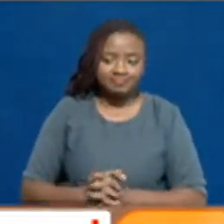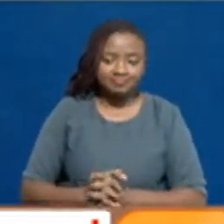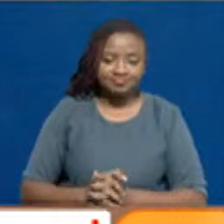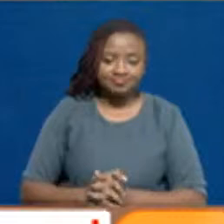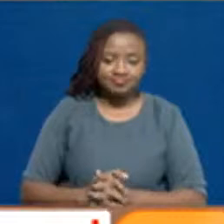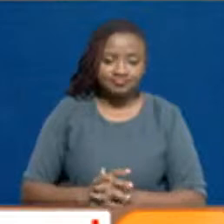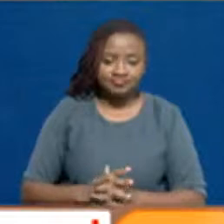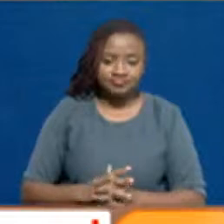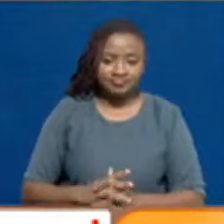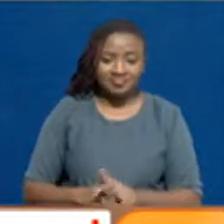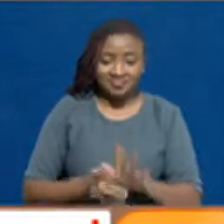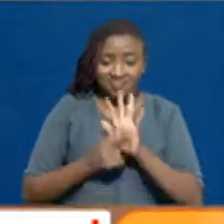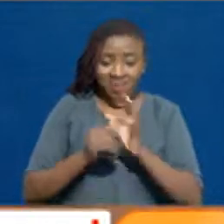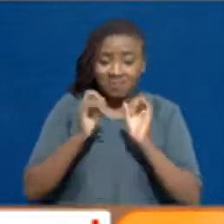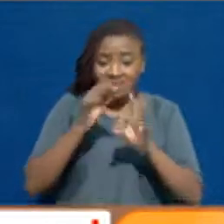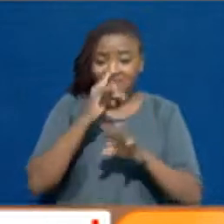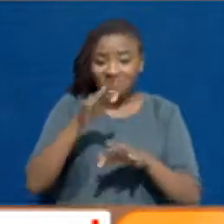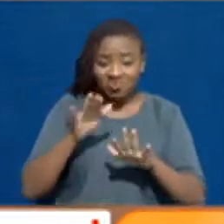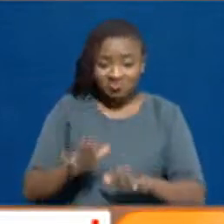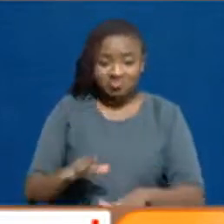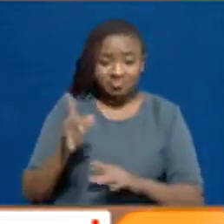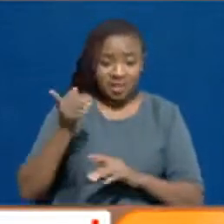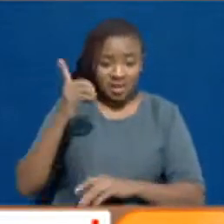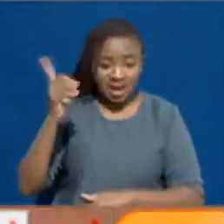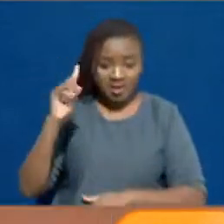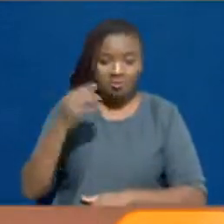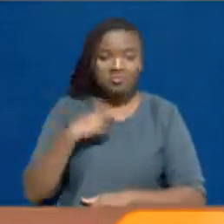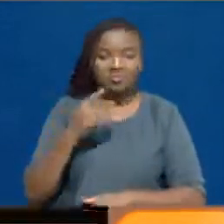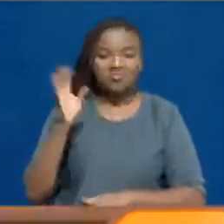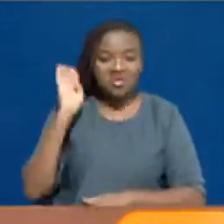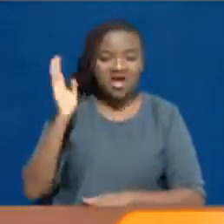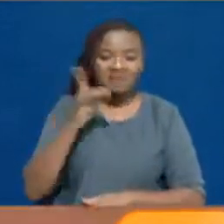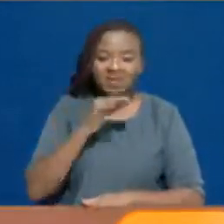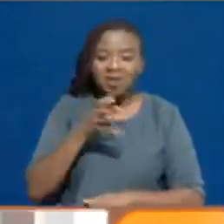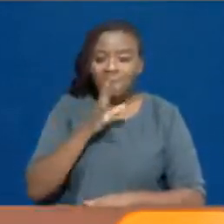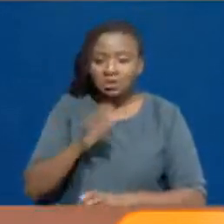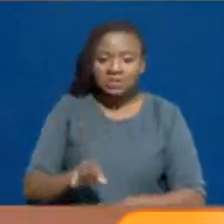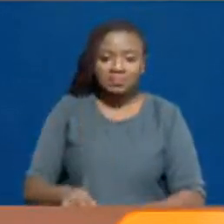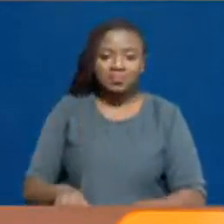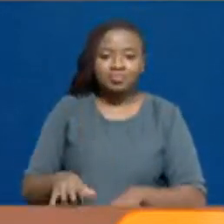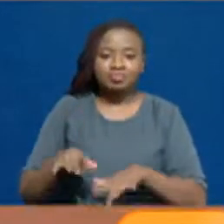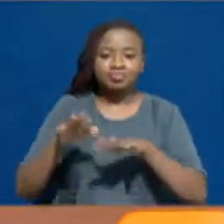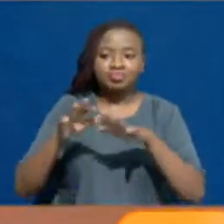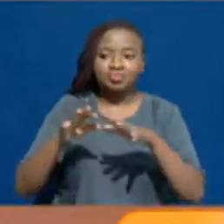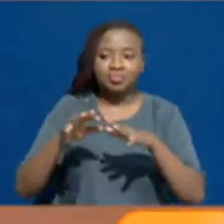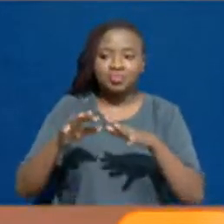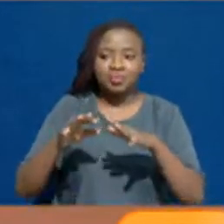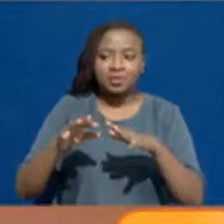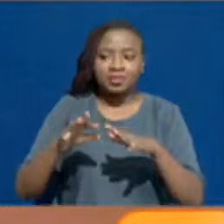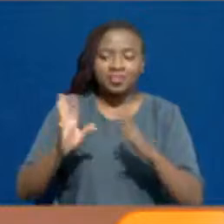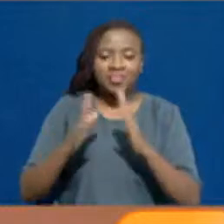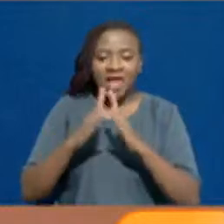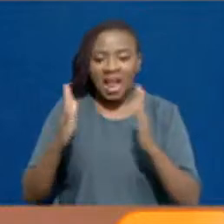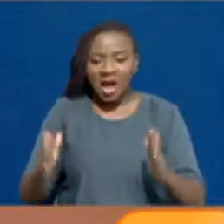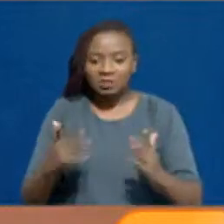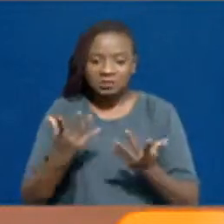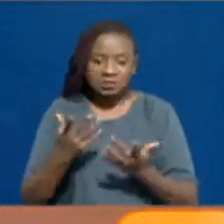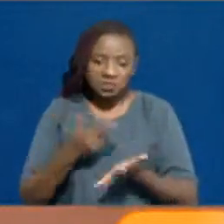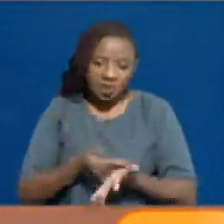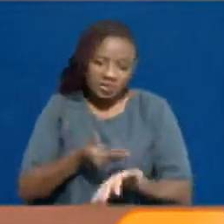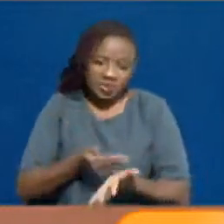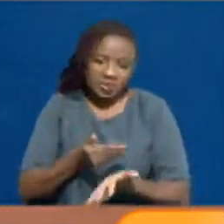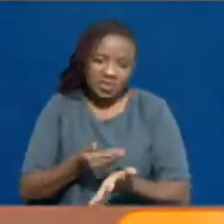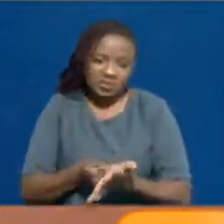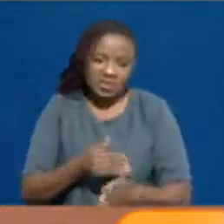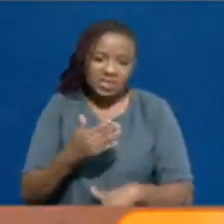staying in Nairobi, we've had, you know, cases where we have floods and then the furniture in the house just get wet, and then